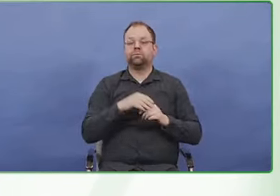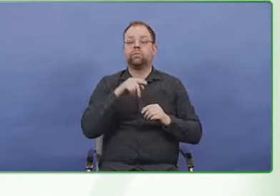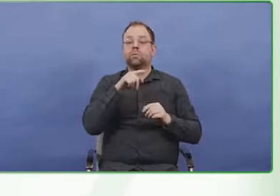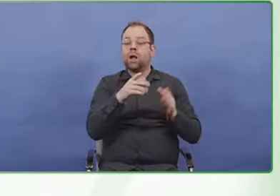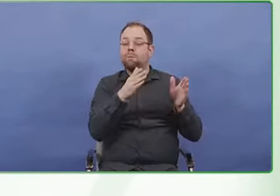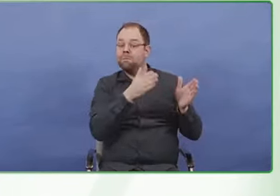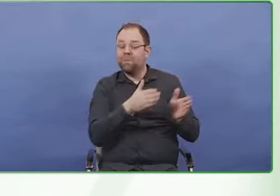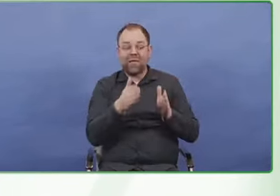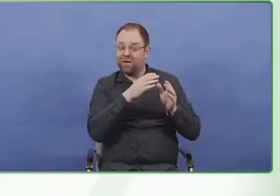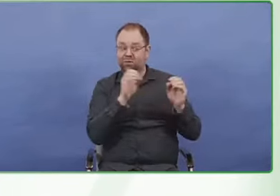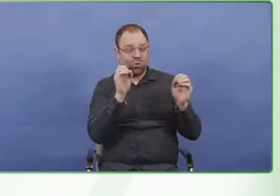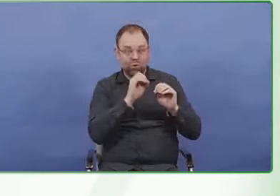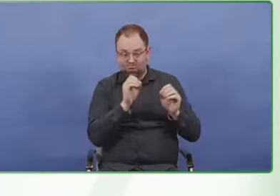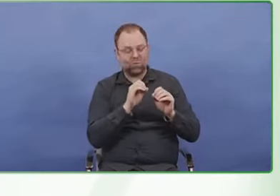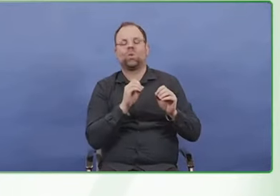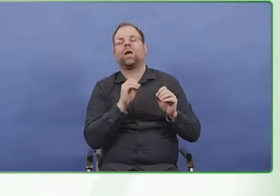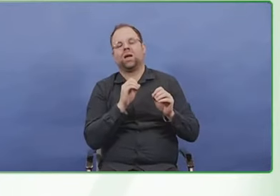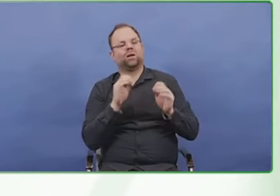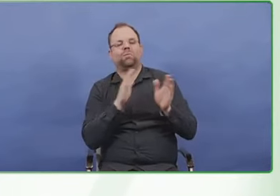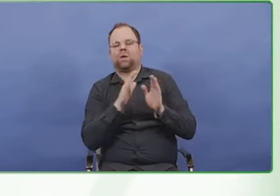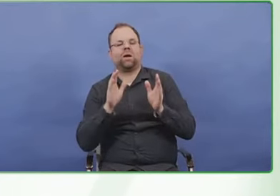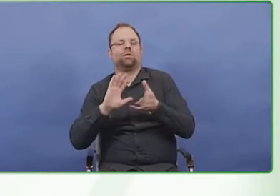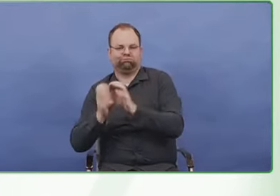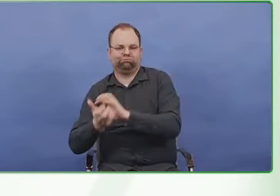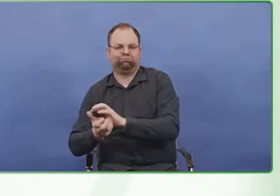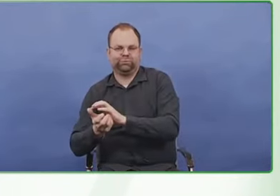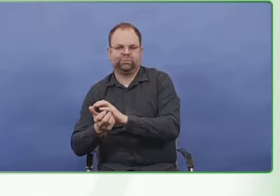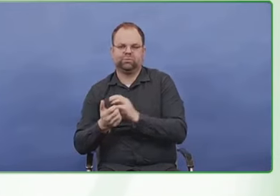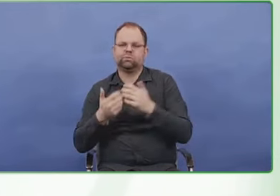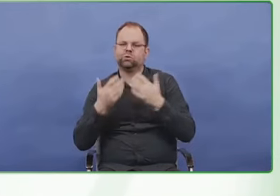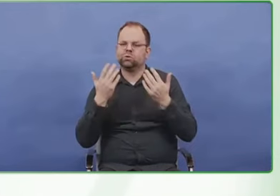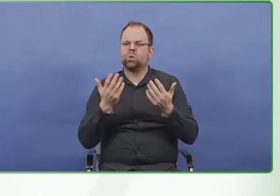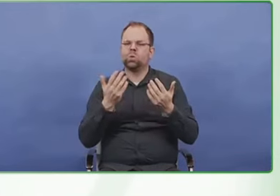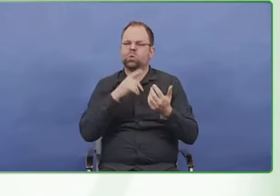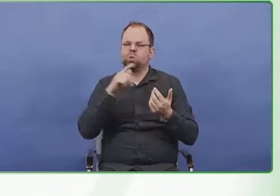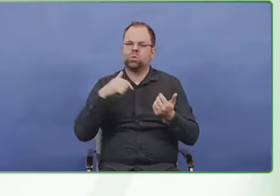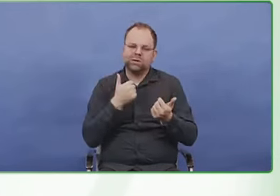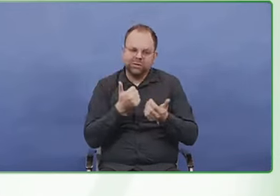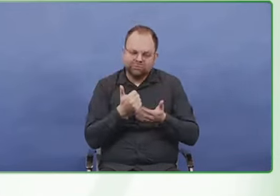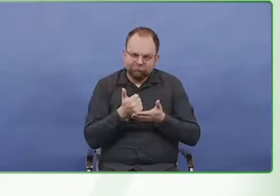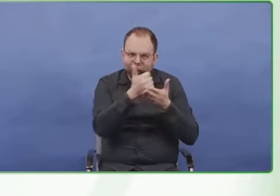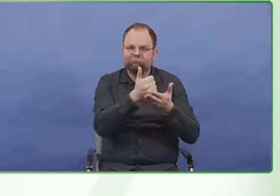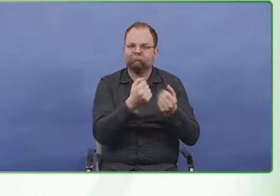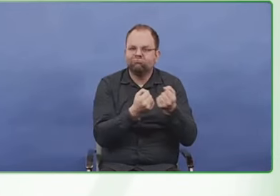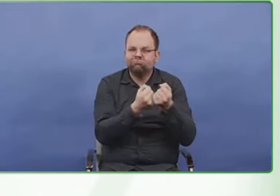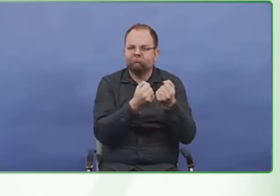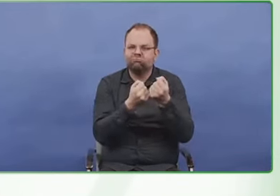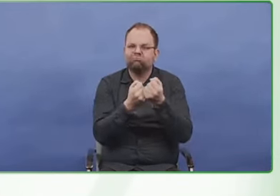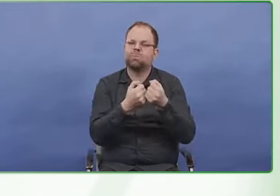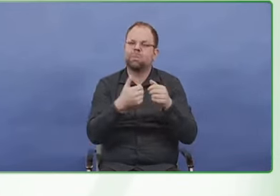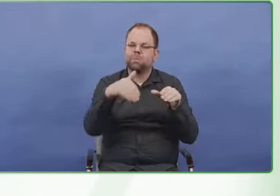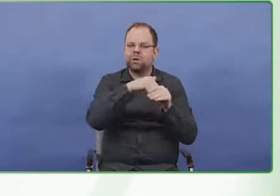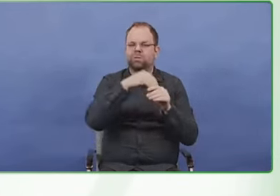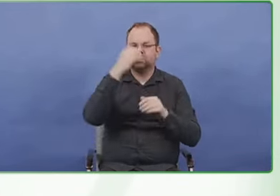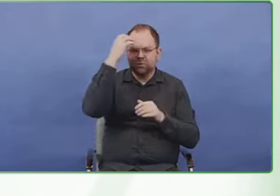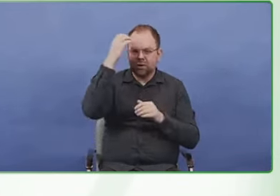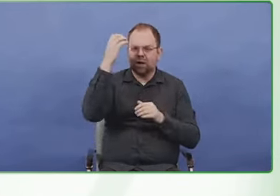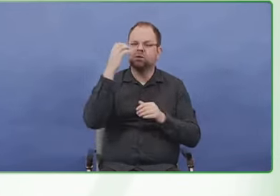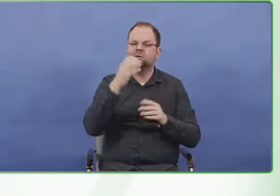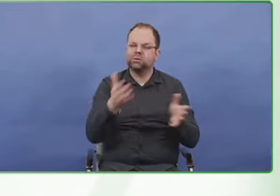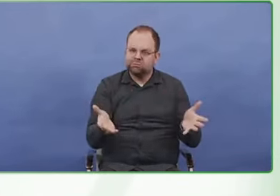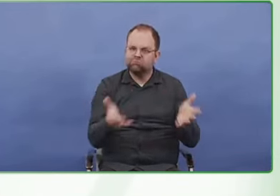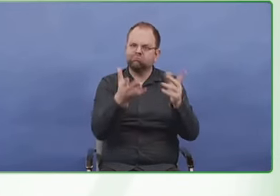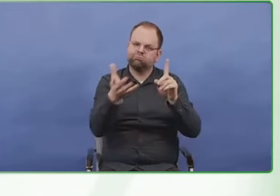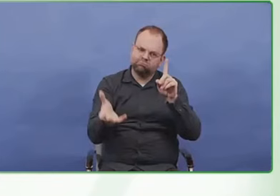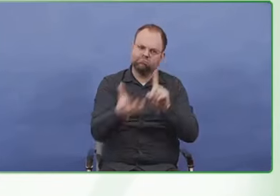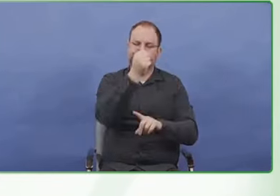try to deliver and support each other in doing. And this gathering here is another example where we're working together to learn off each